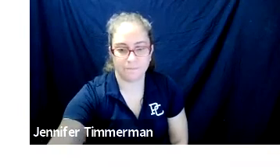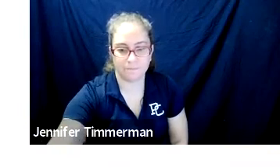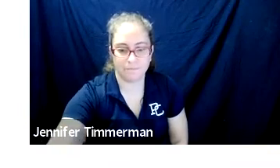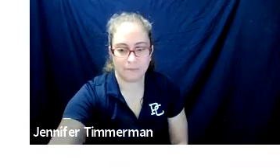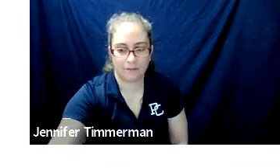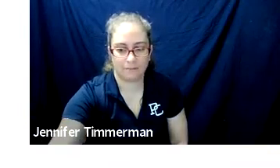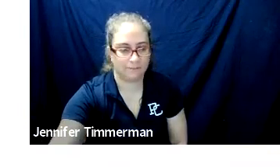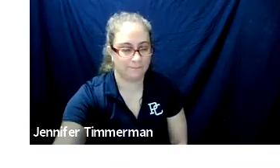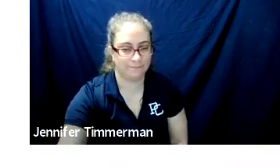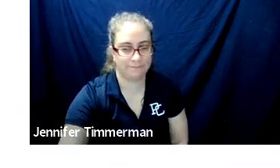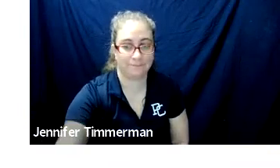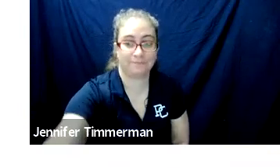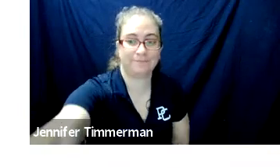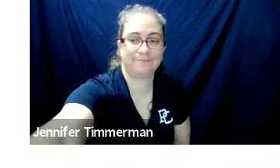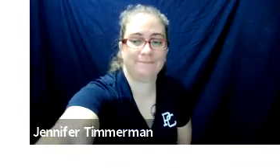to you. Does